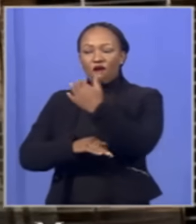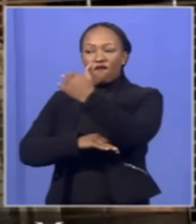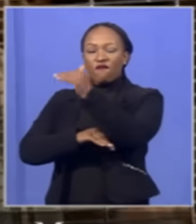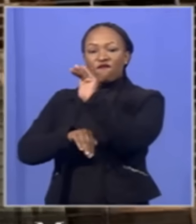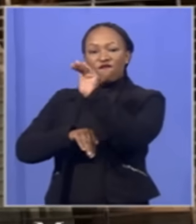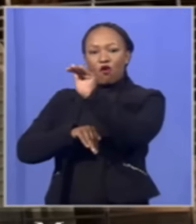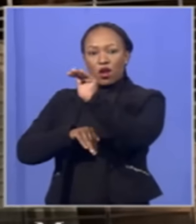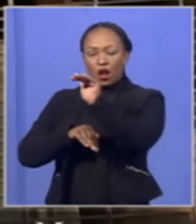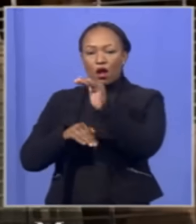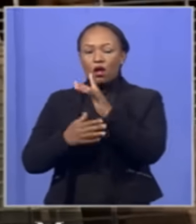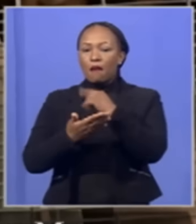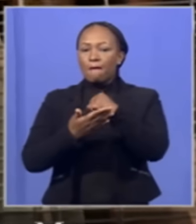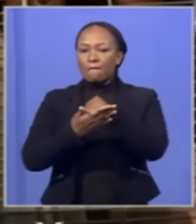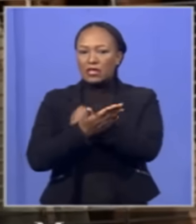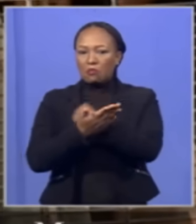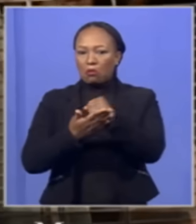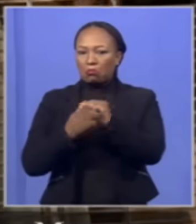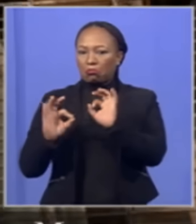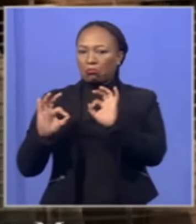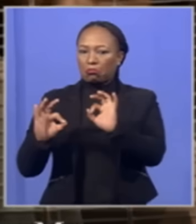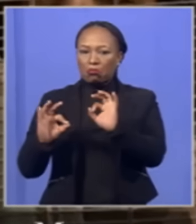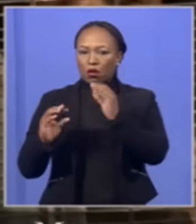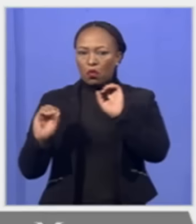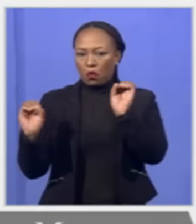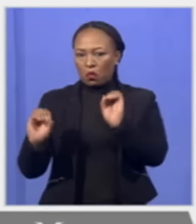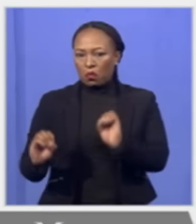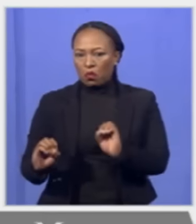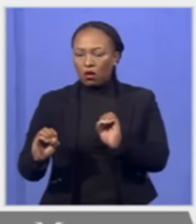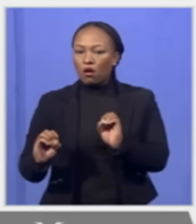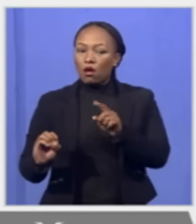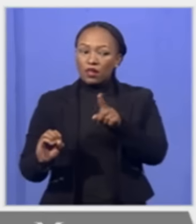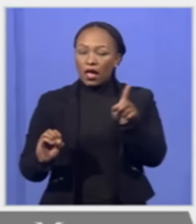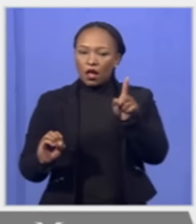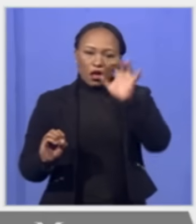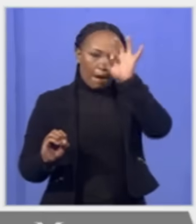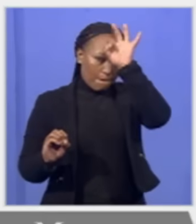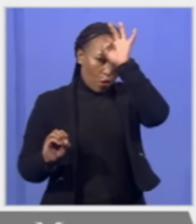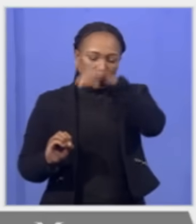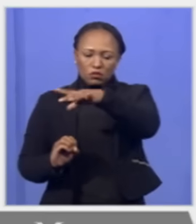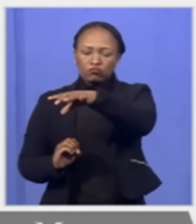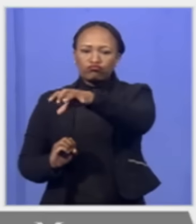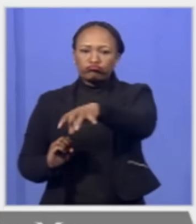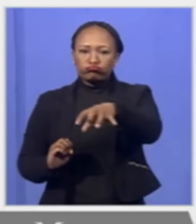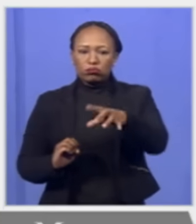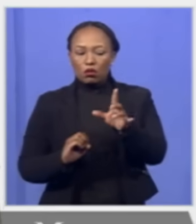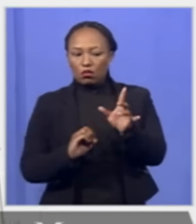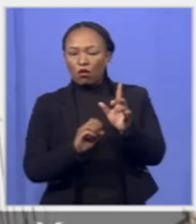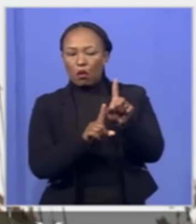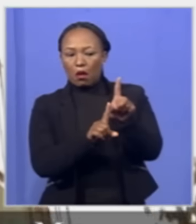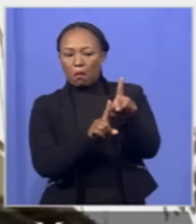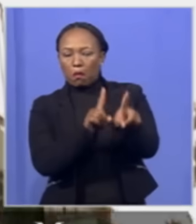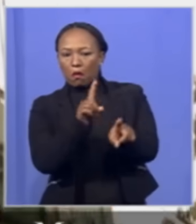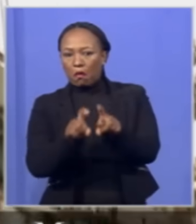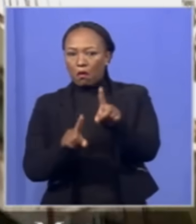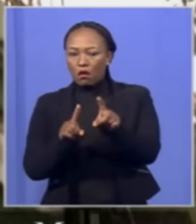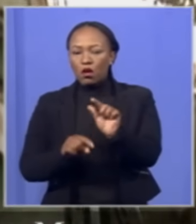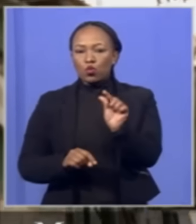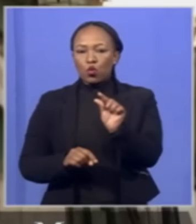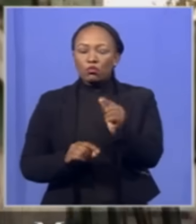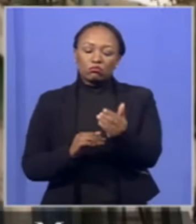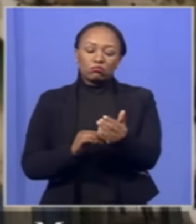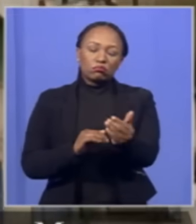ba senang ditlankana tse di maleba ba sekasekiwa kwa diteišeneng tse di farologaneng tsa mapodisi. Ba solofetse go tlhagelela kwa